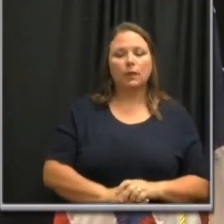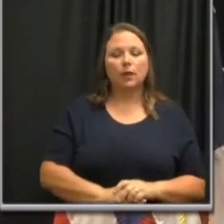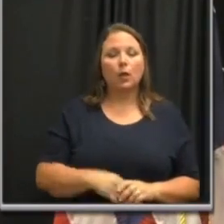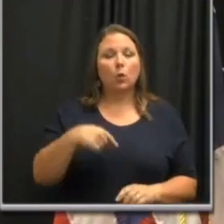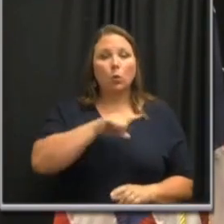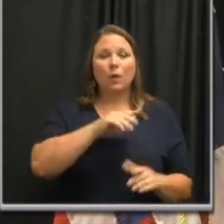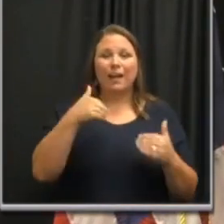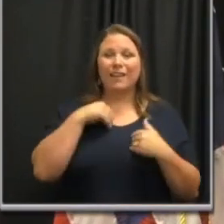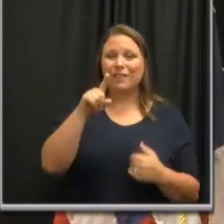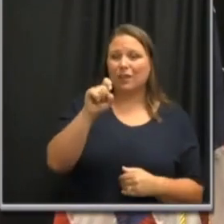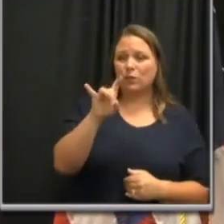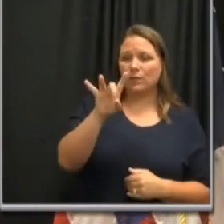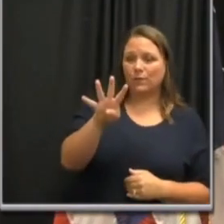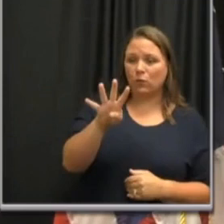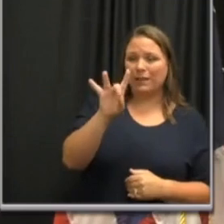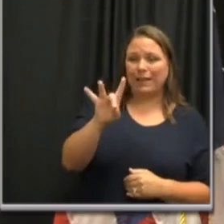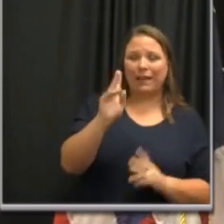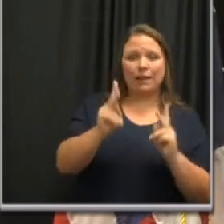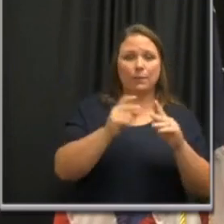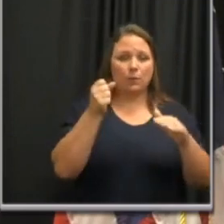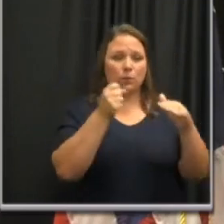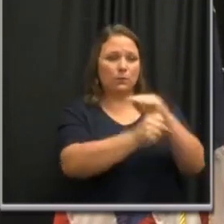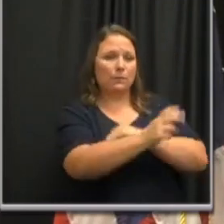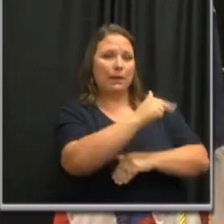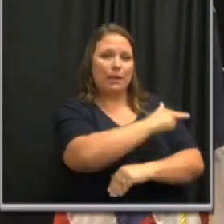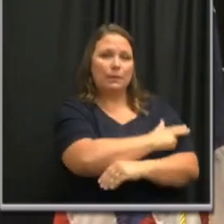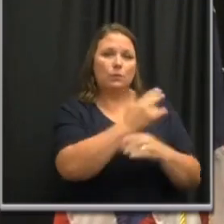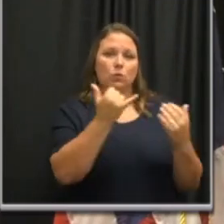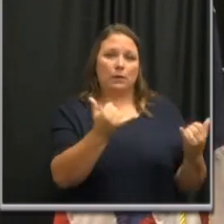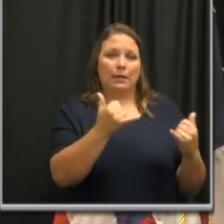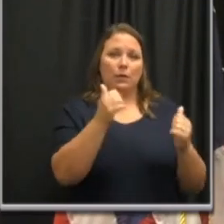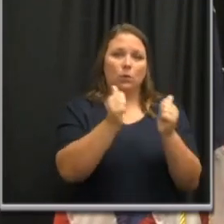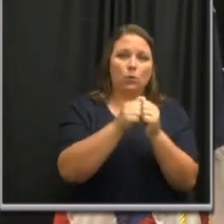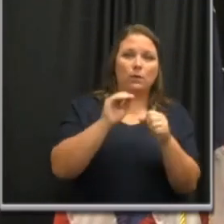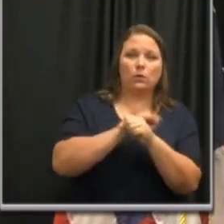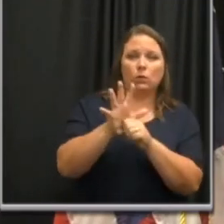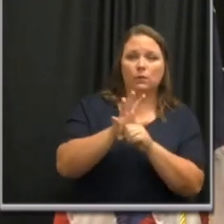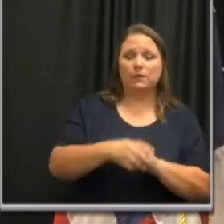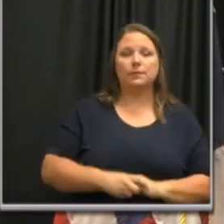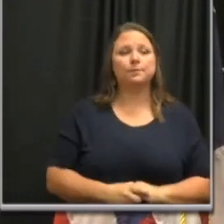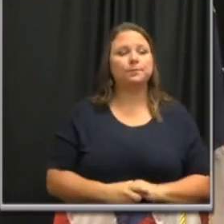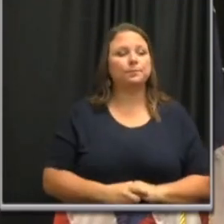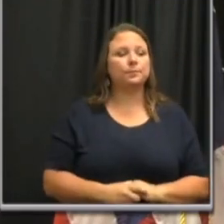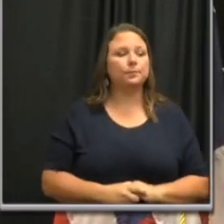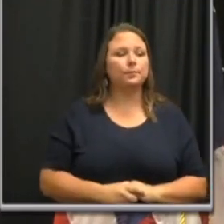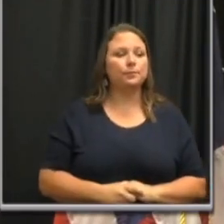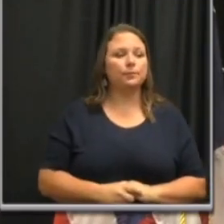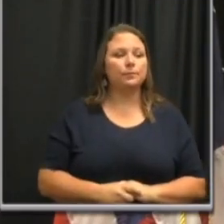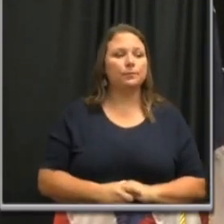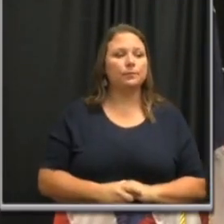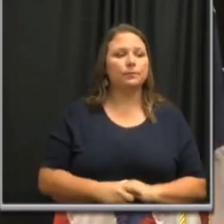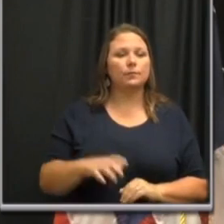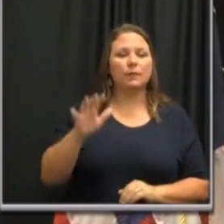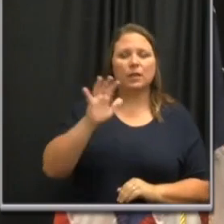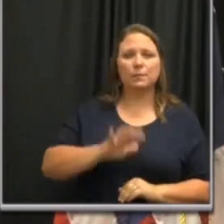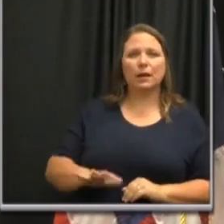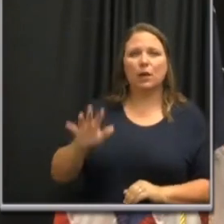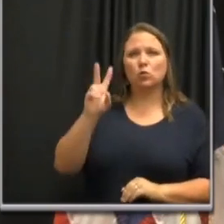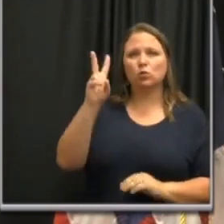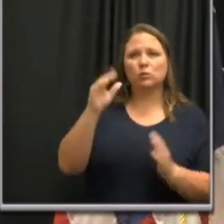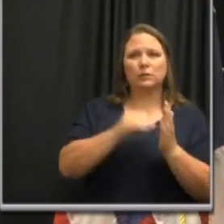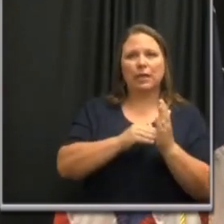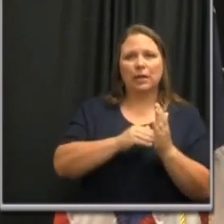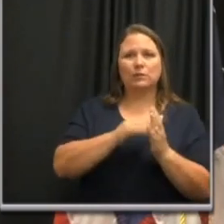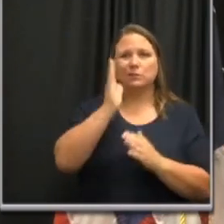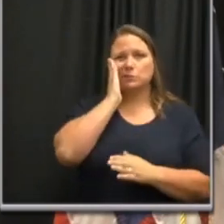mentioned, 148 individuals in hospitals in Davidson County. There are about 2,000 beds in Davidson